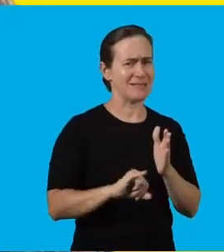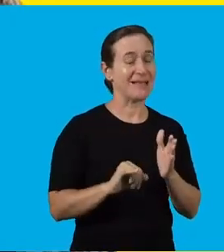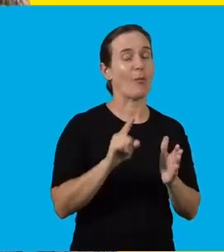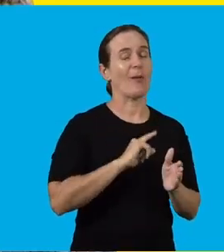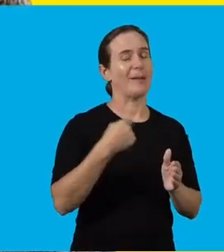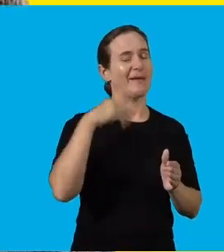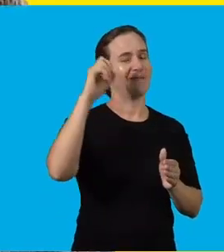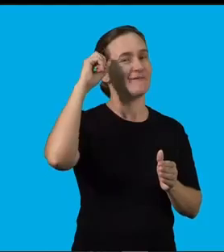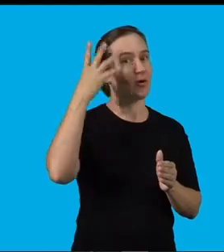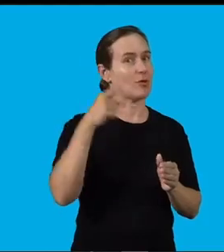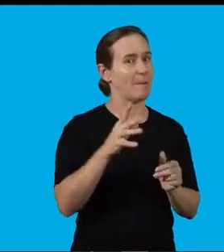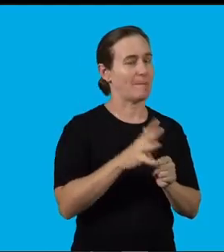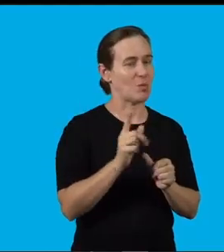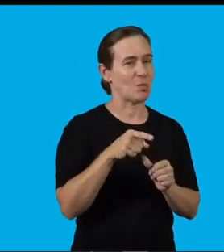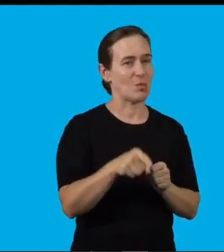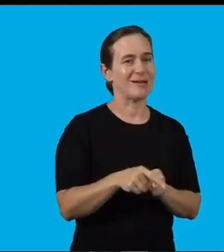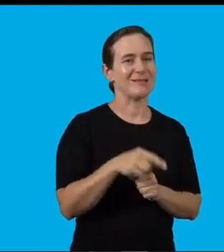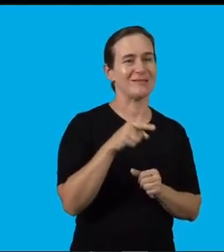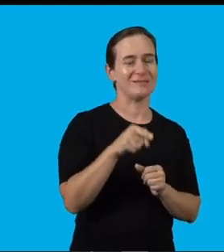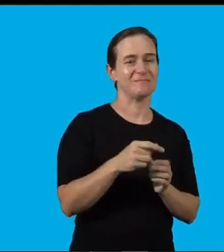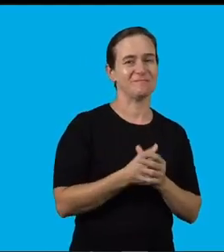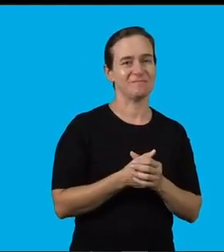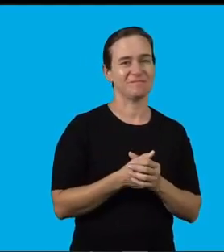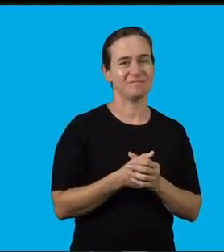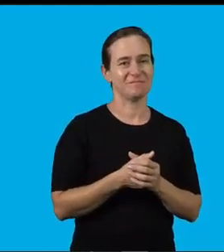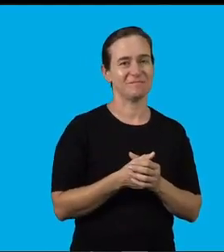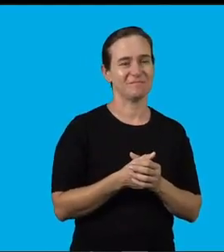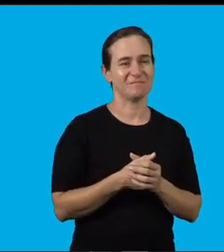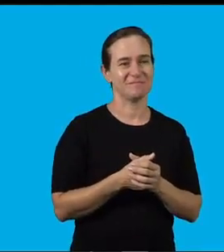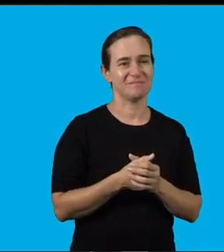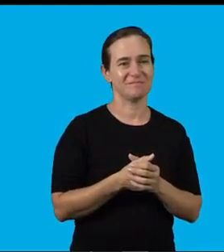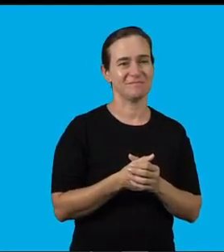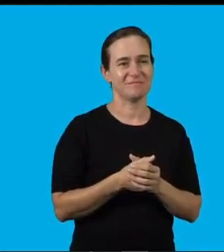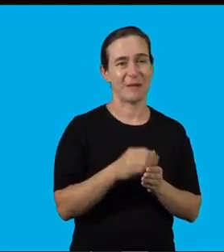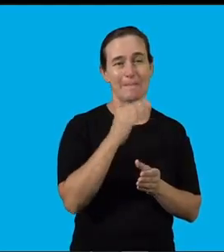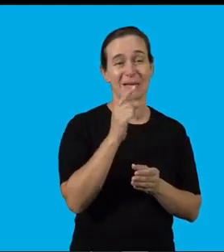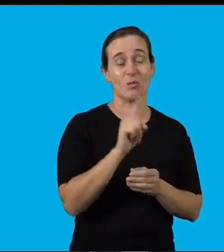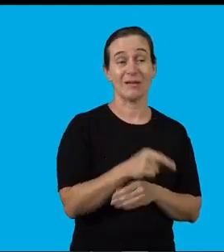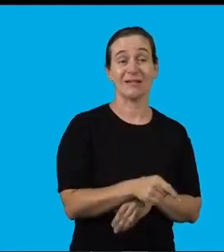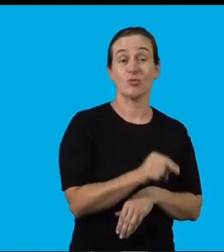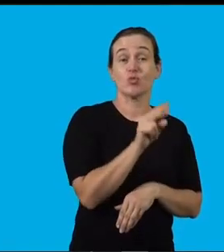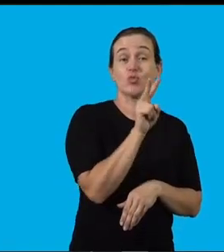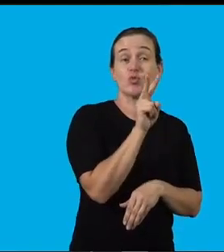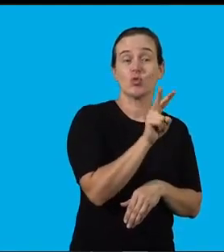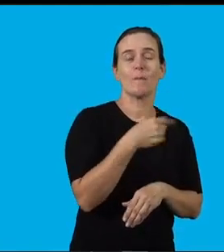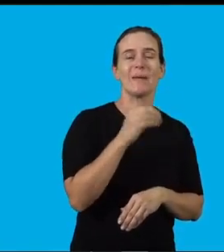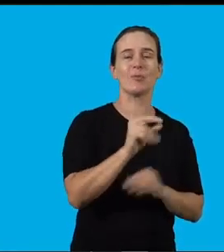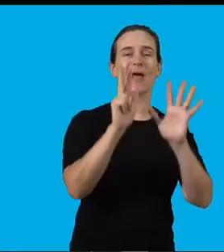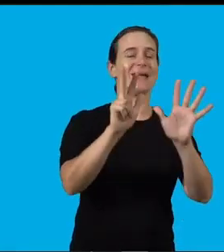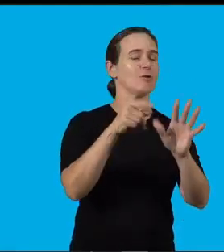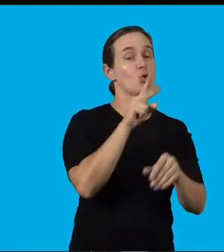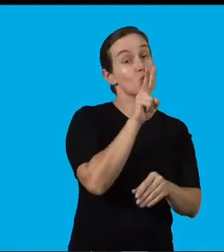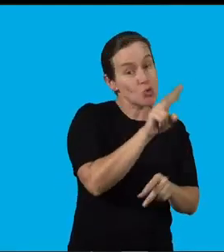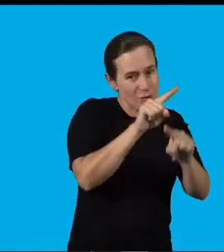and that's because I forgot one of the coefficients of this expression. So our first term, you'll see, is 2 times 8, and I simply put